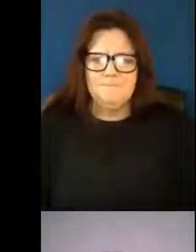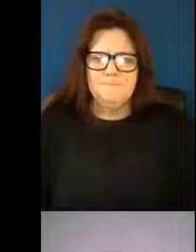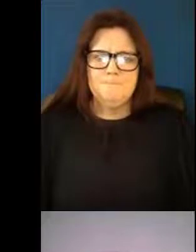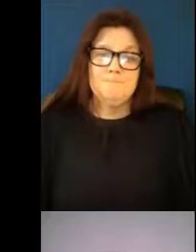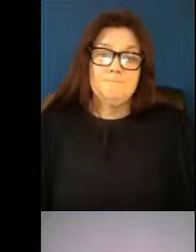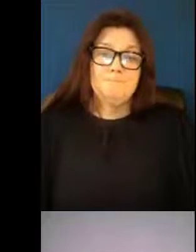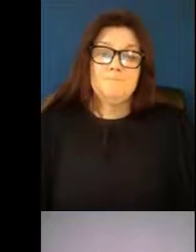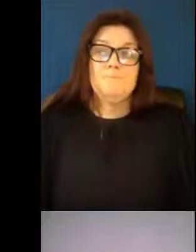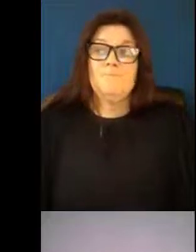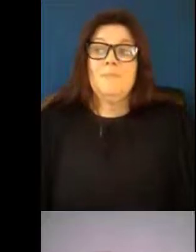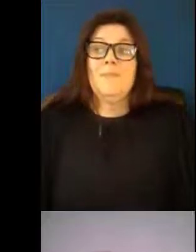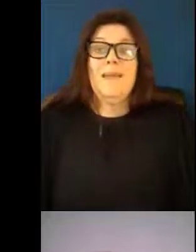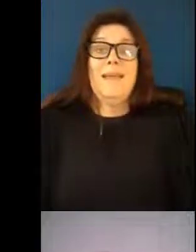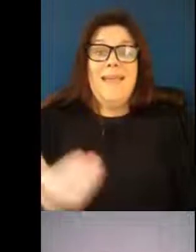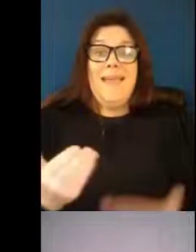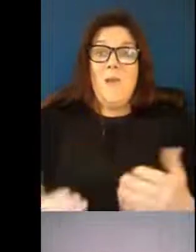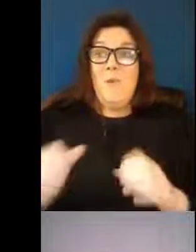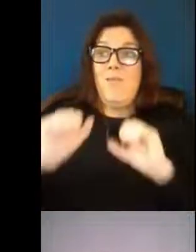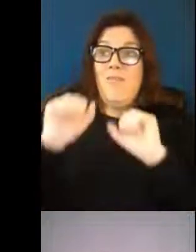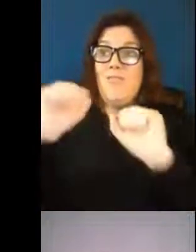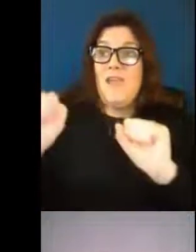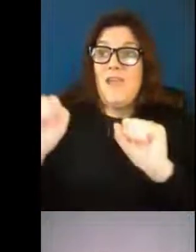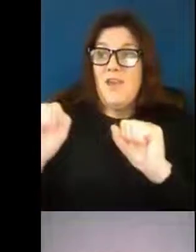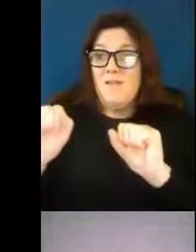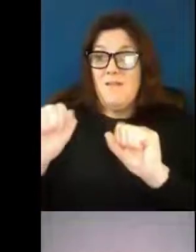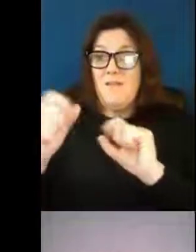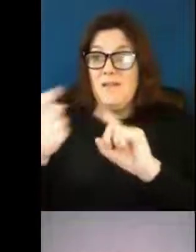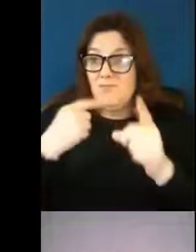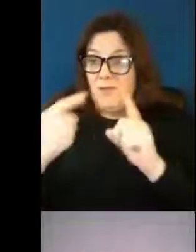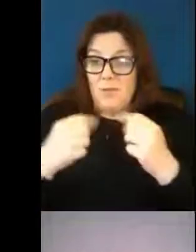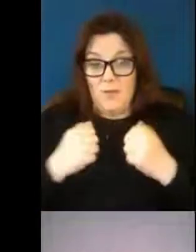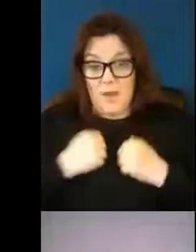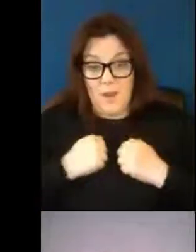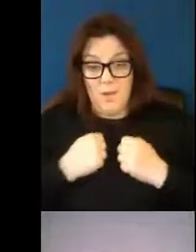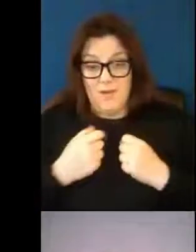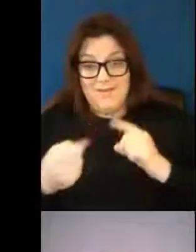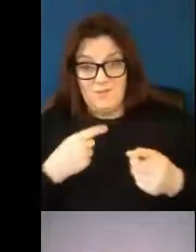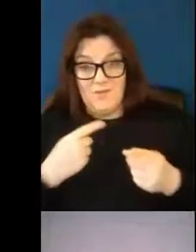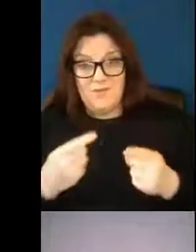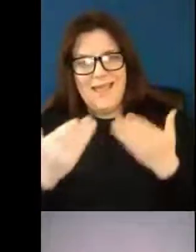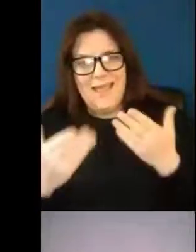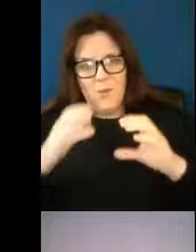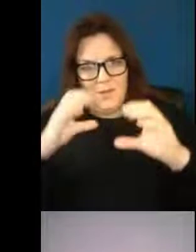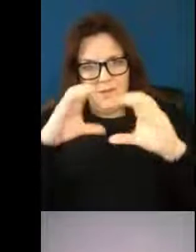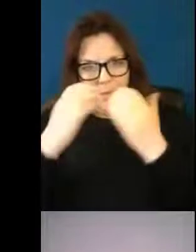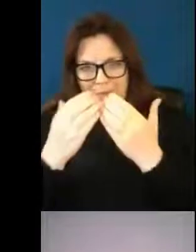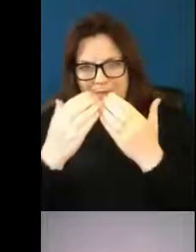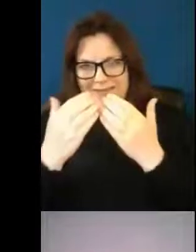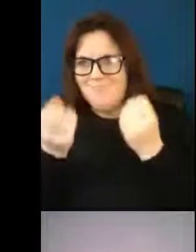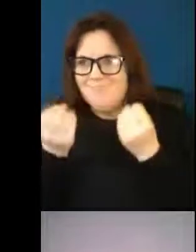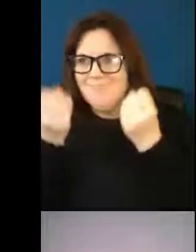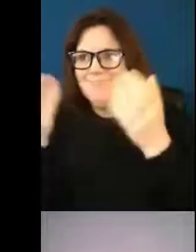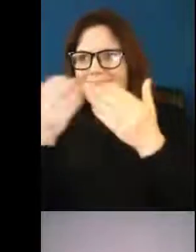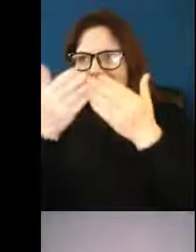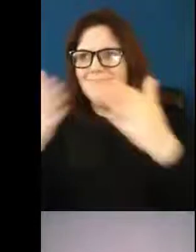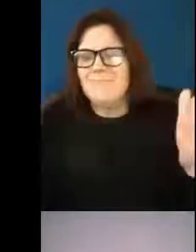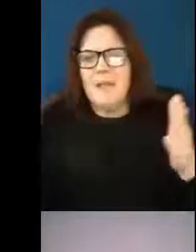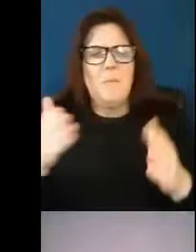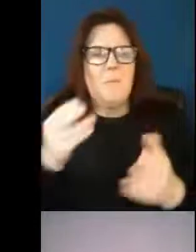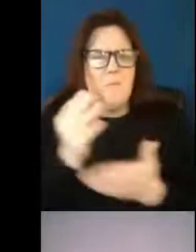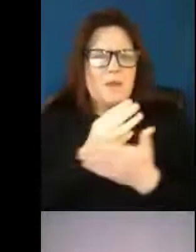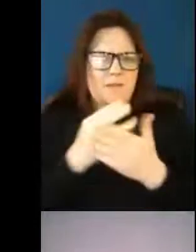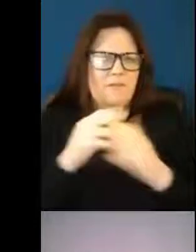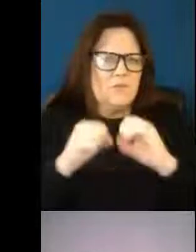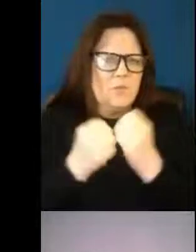might their and our interactions inform wider community experiences? So part of the social experiences,